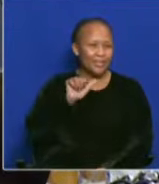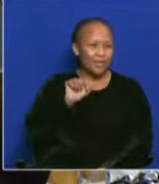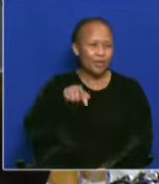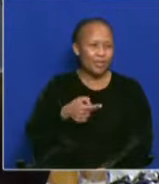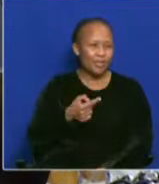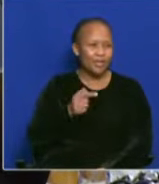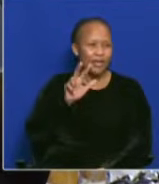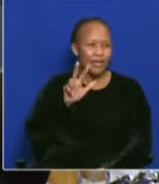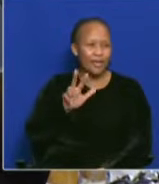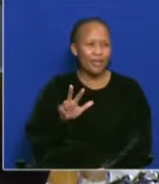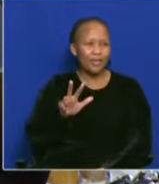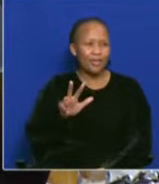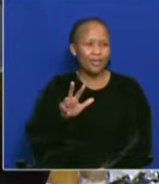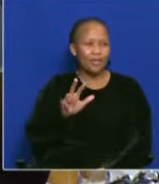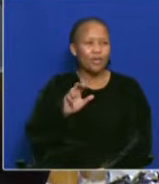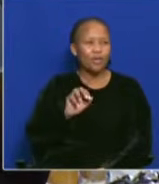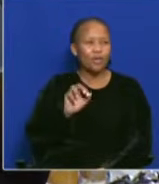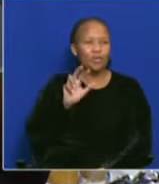WhatsApp conversations.